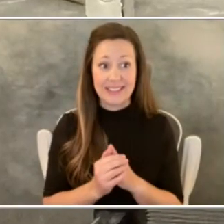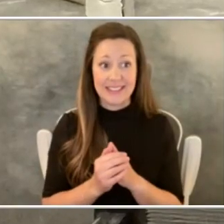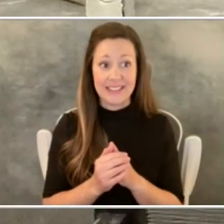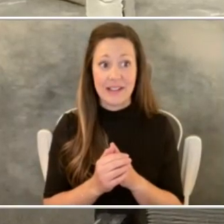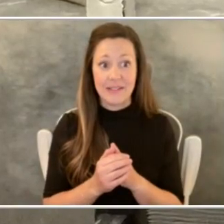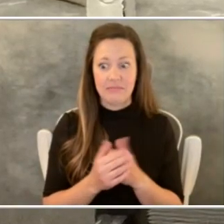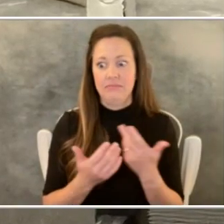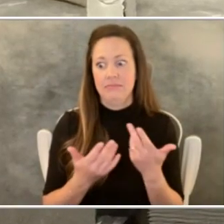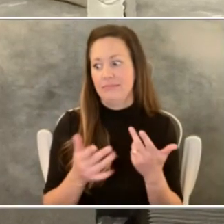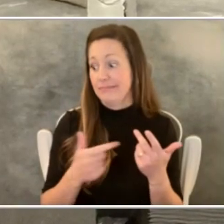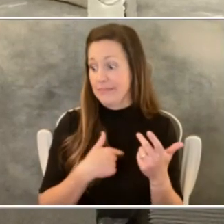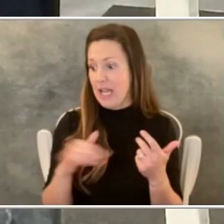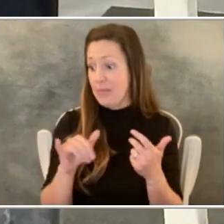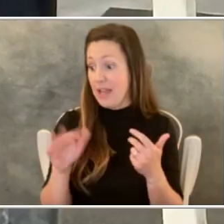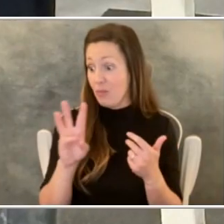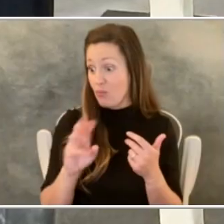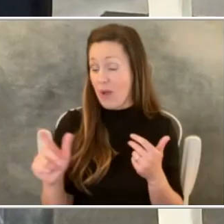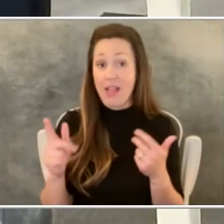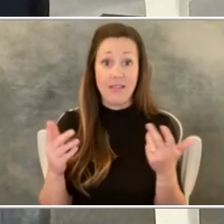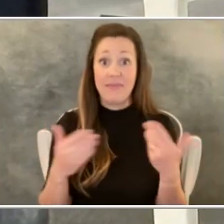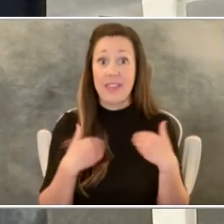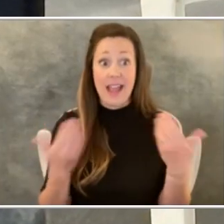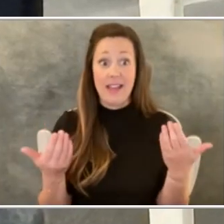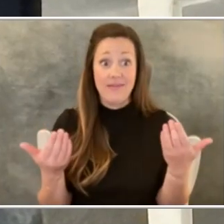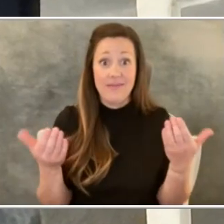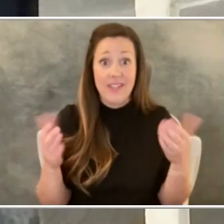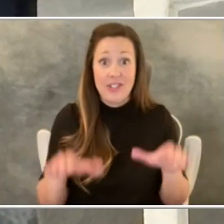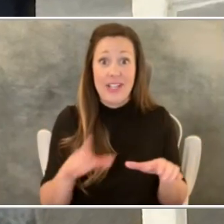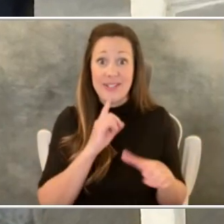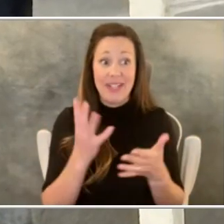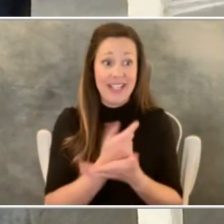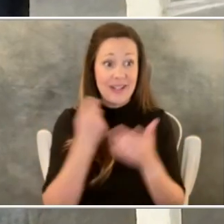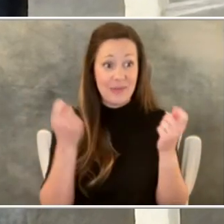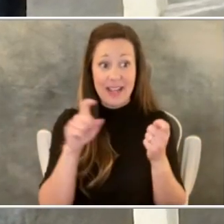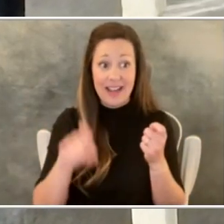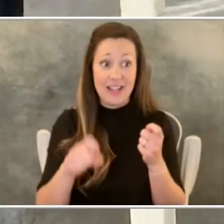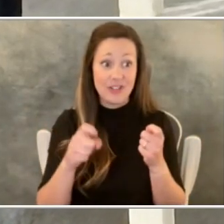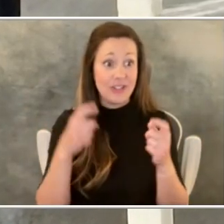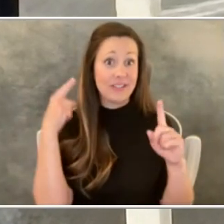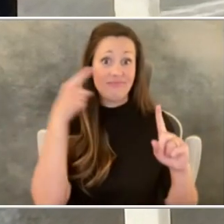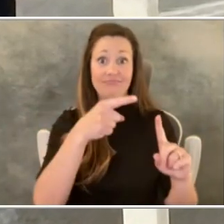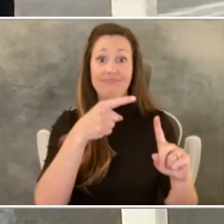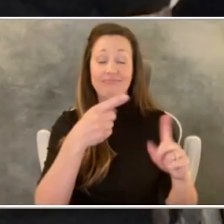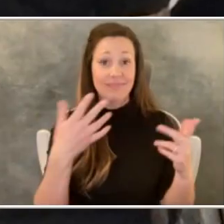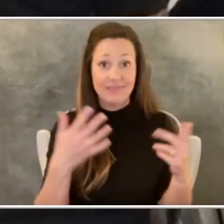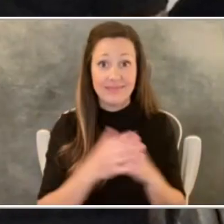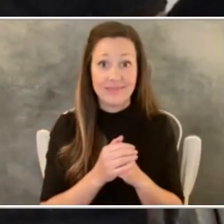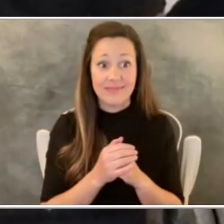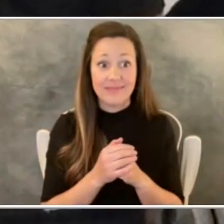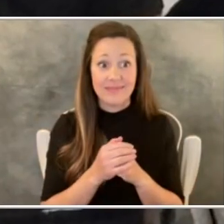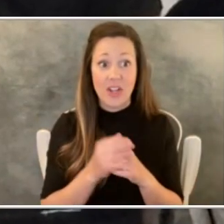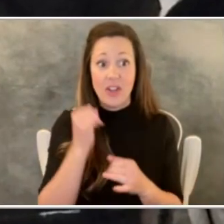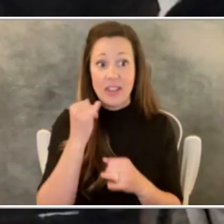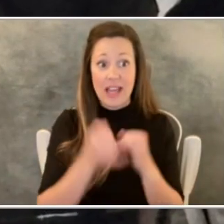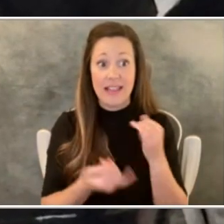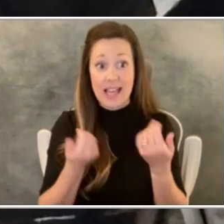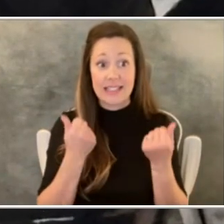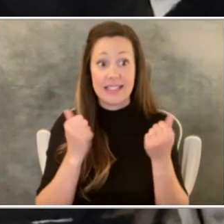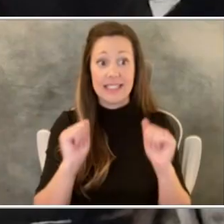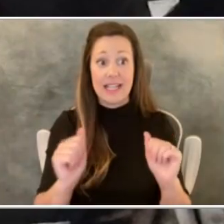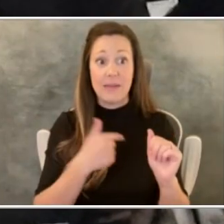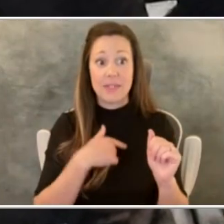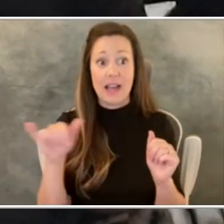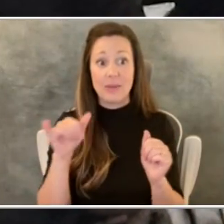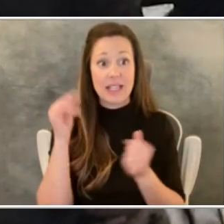well, kind of got a chance to win it, you know, might as well go for it. And on that last attempt before, you know, I was just thinking,